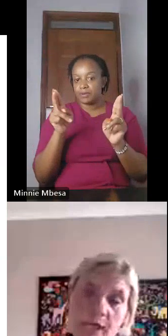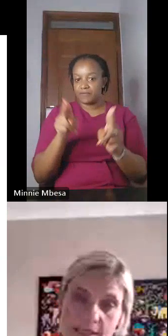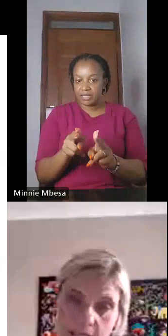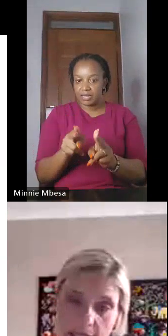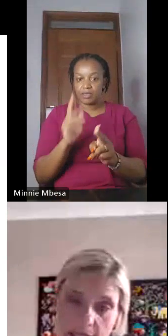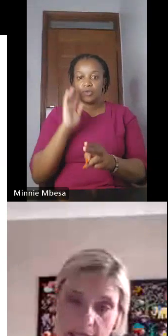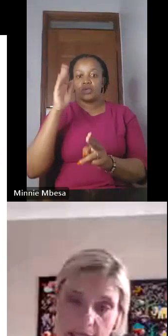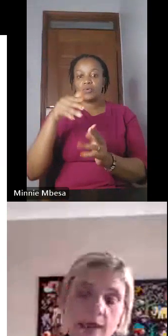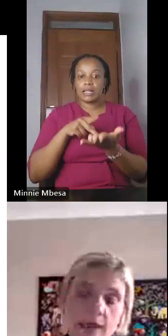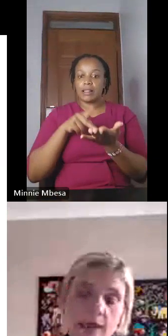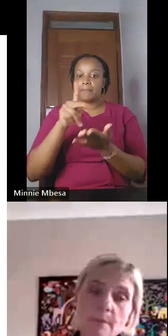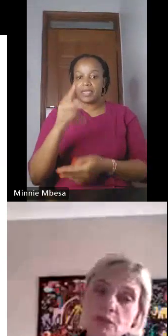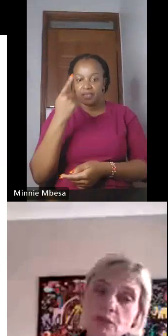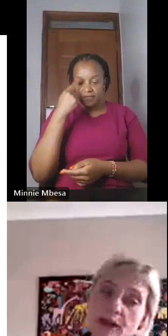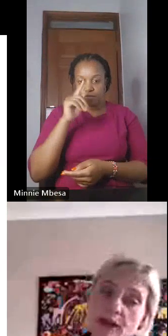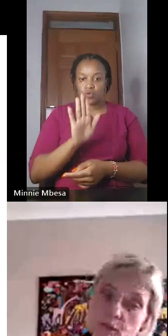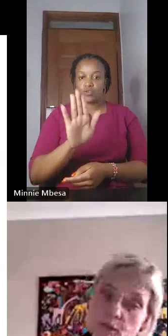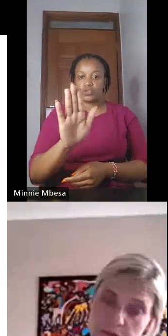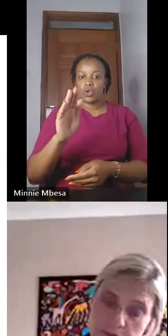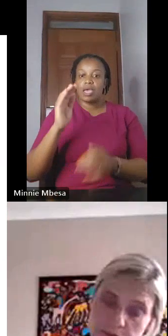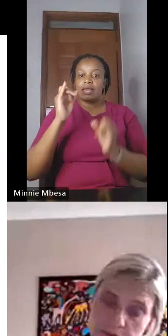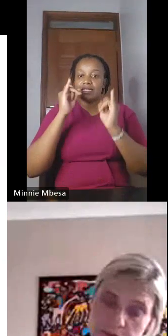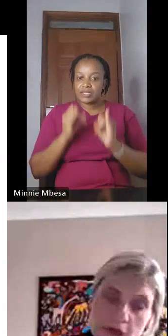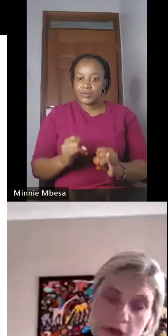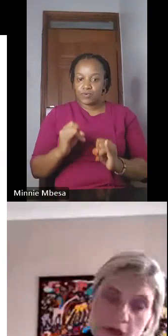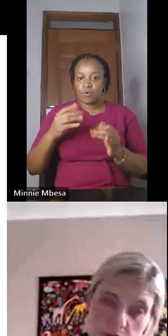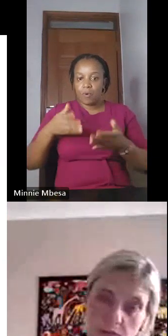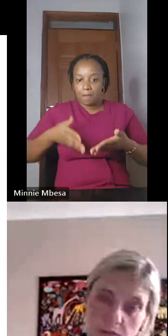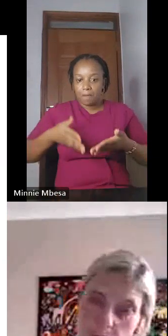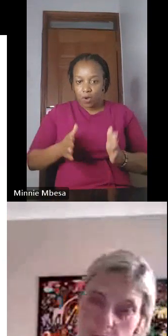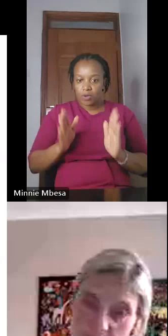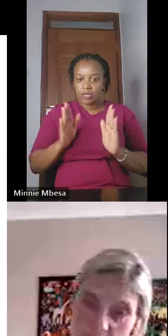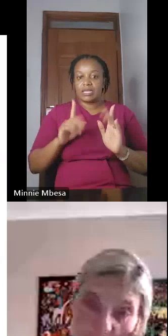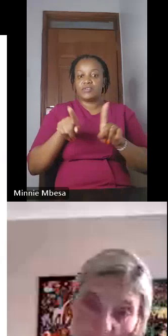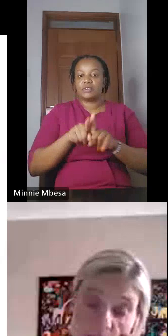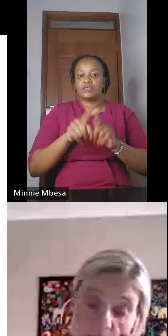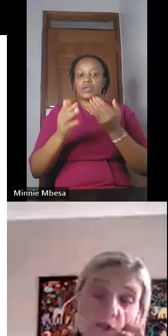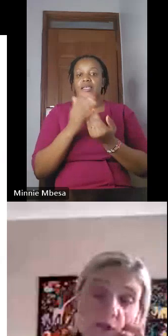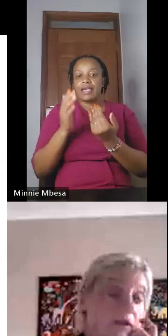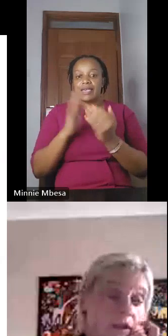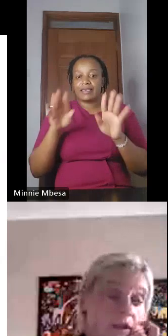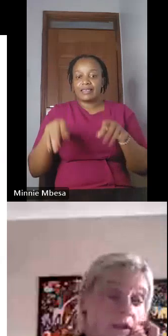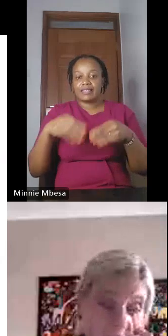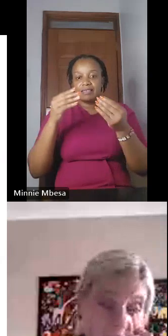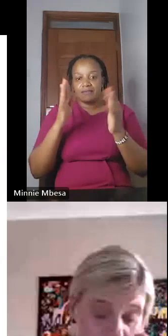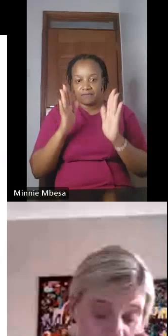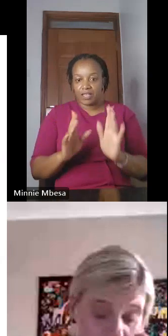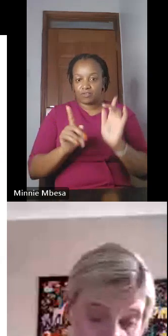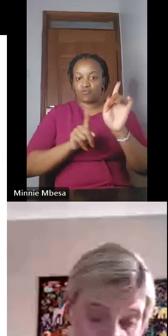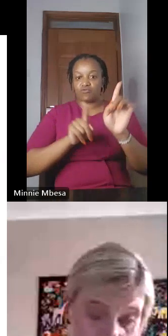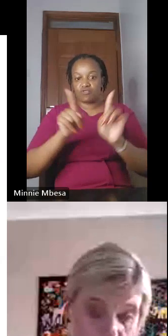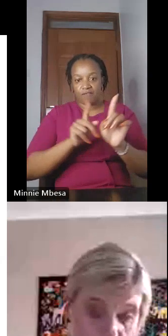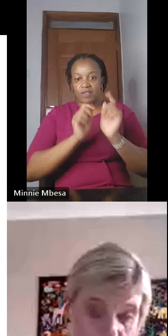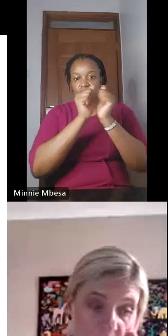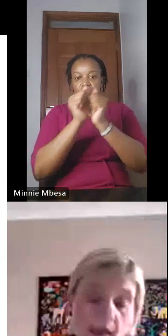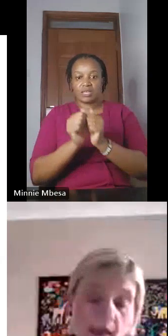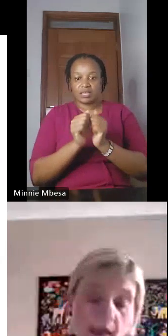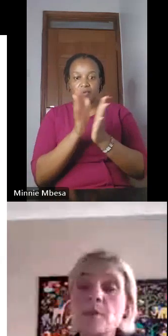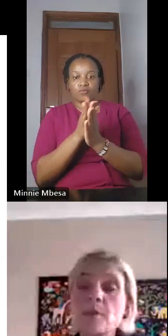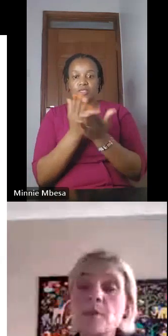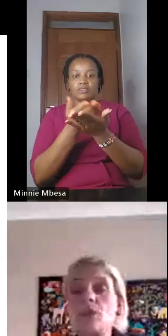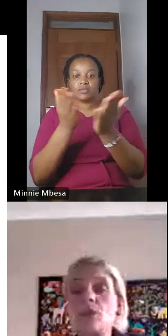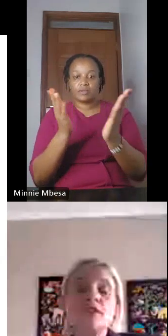newborn plus a carer to travel with you to the pre-departure briefing so that you can participate in the